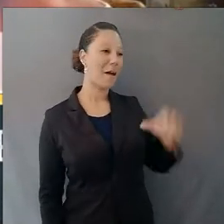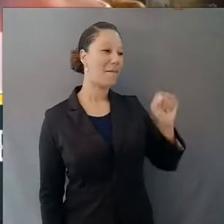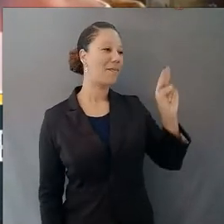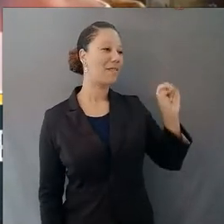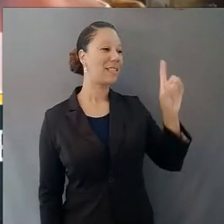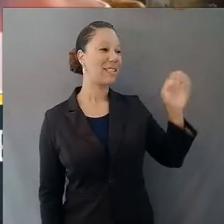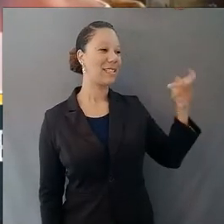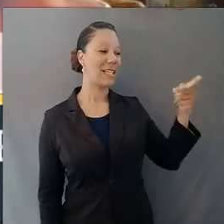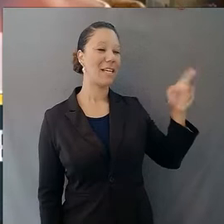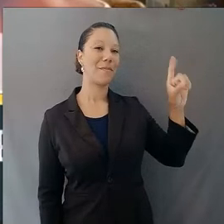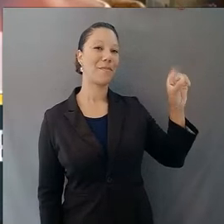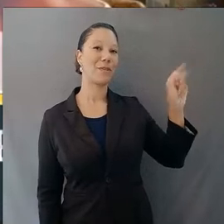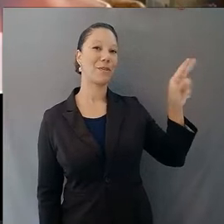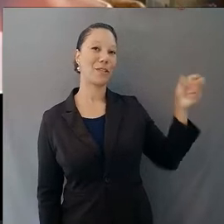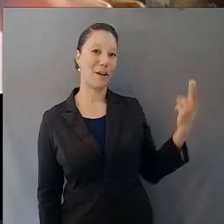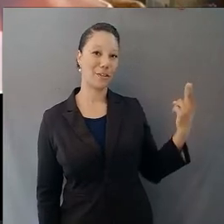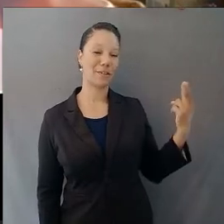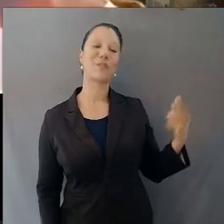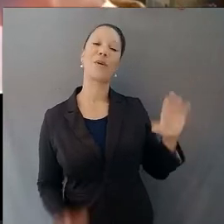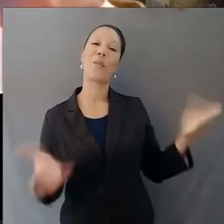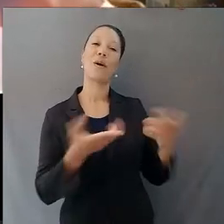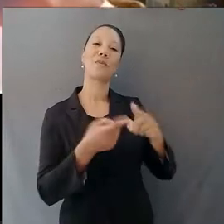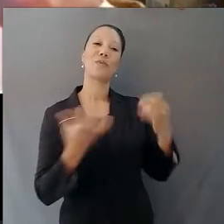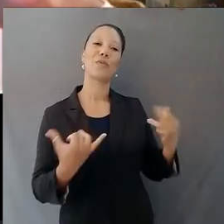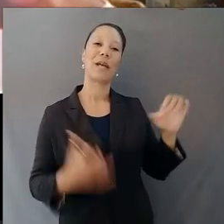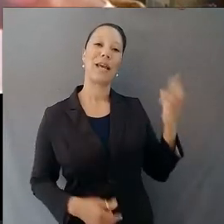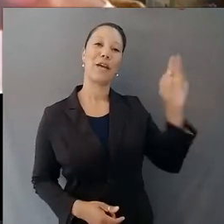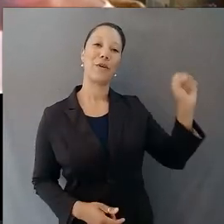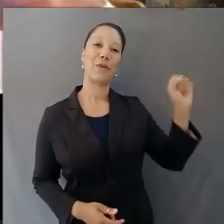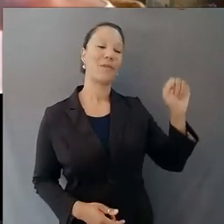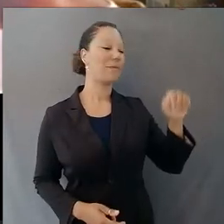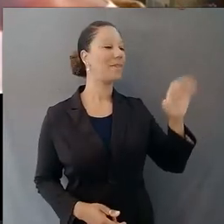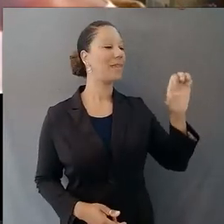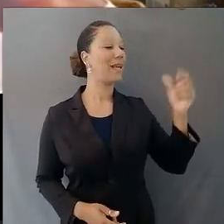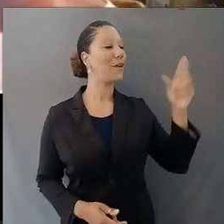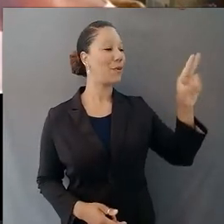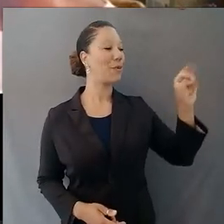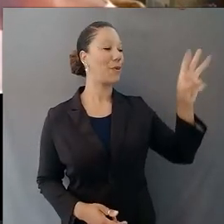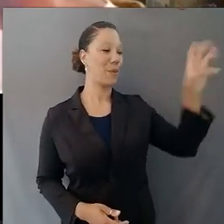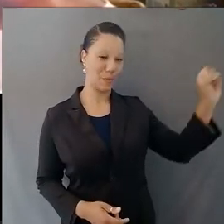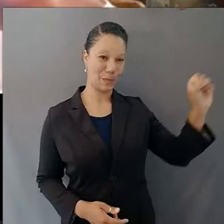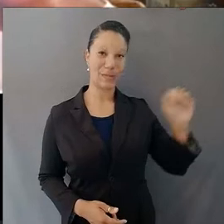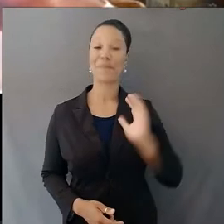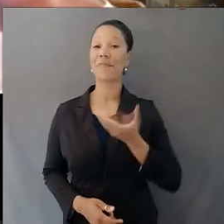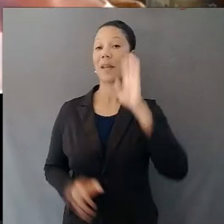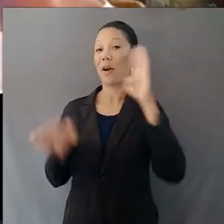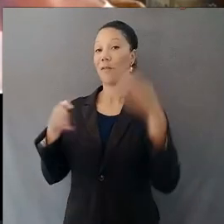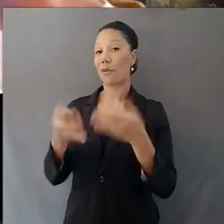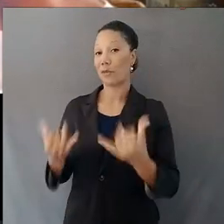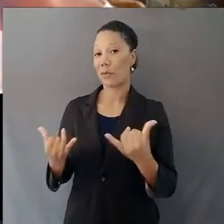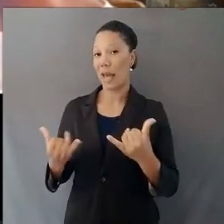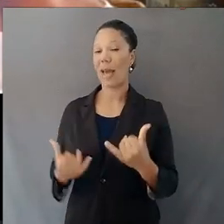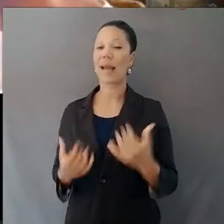to another episode of EGU News. So our focus on EGU News is healthy minds,